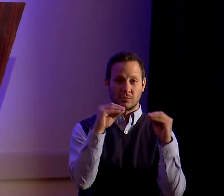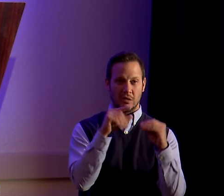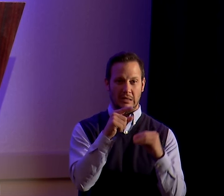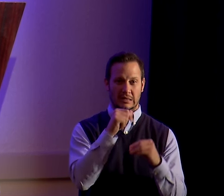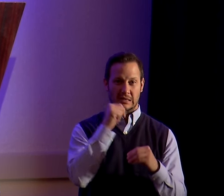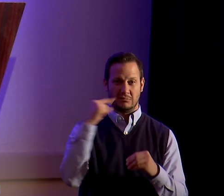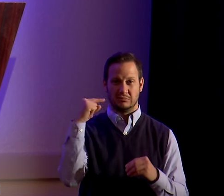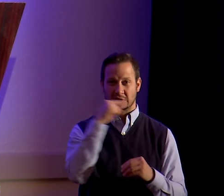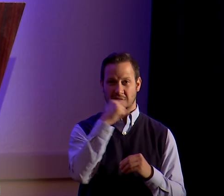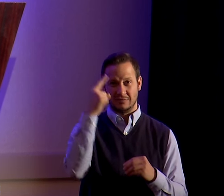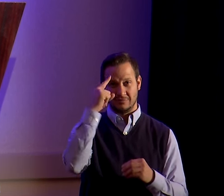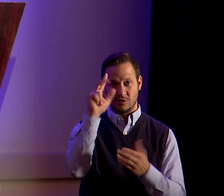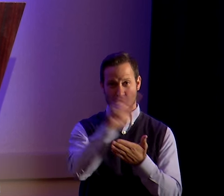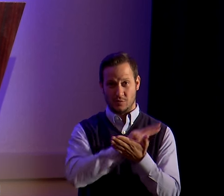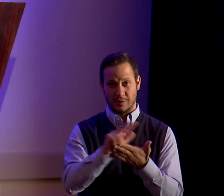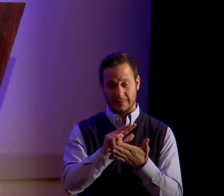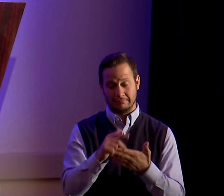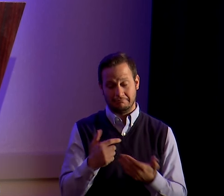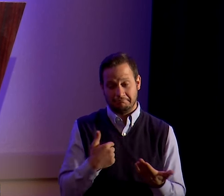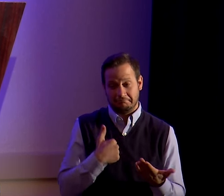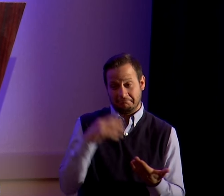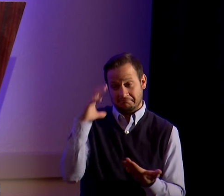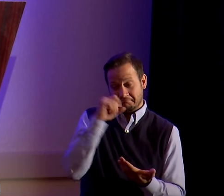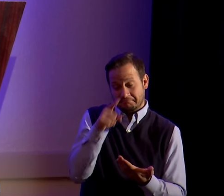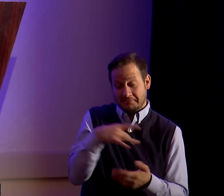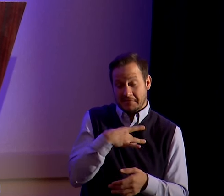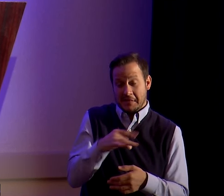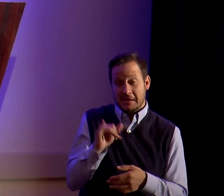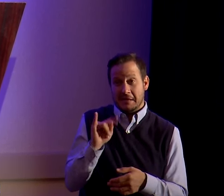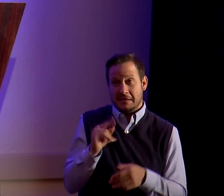Well, whatever turns them on, I guess.